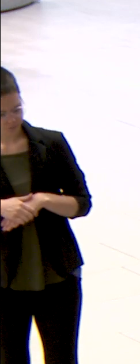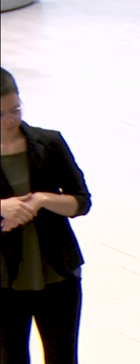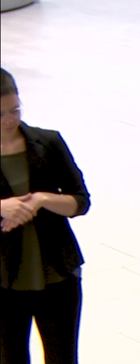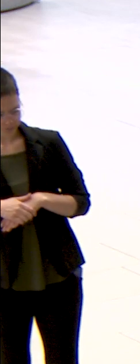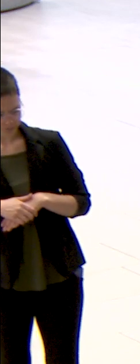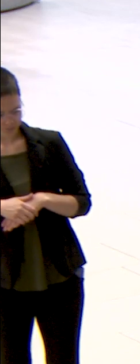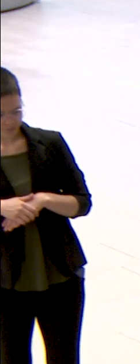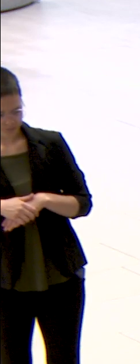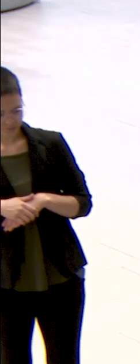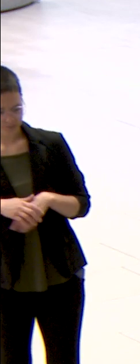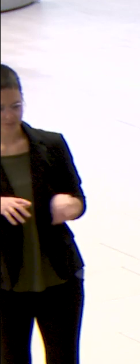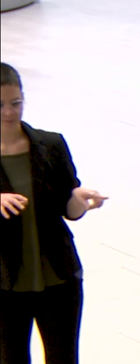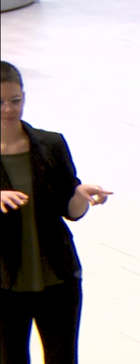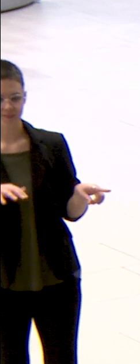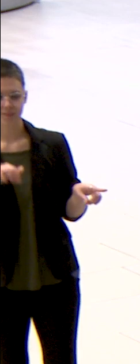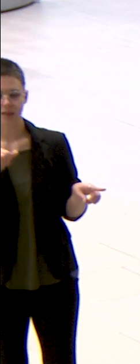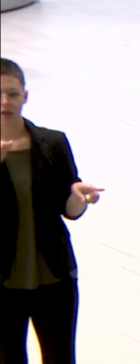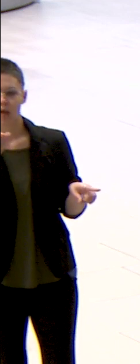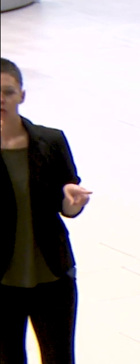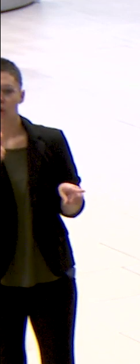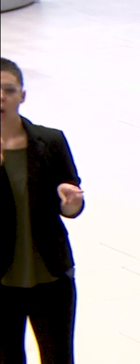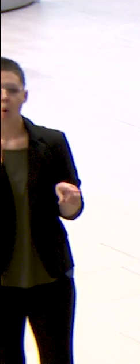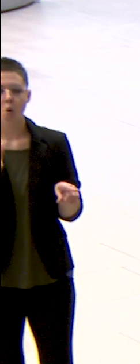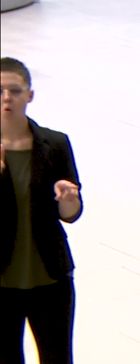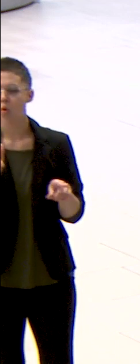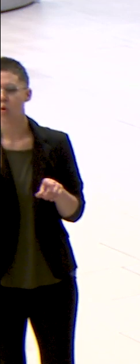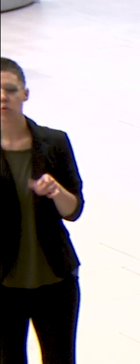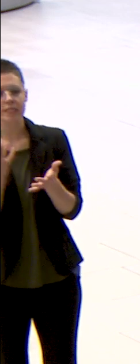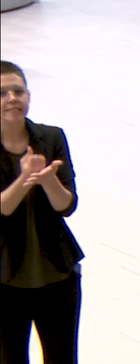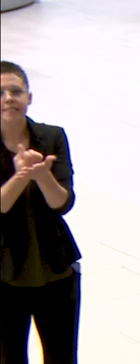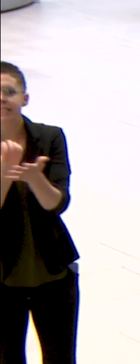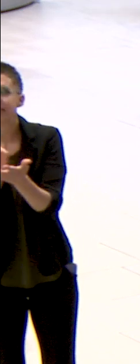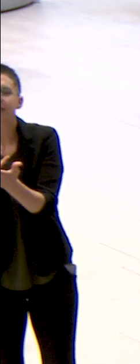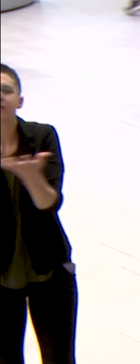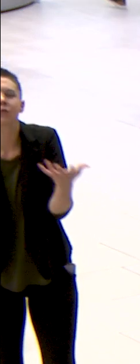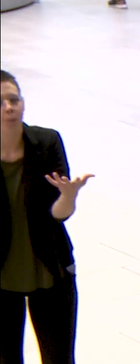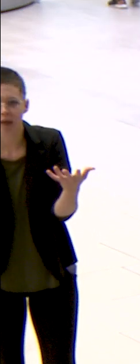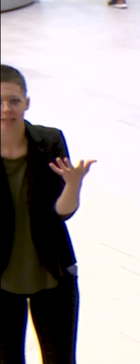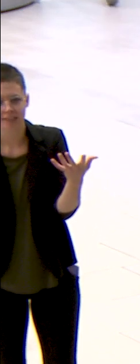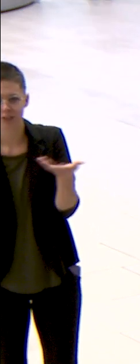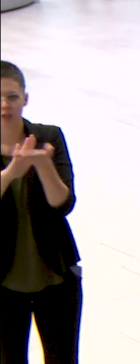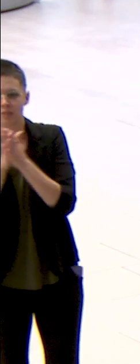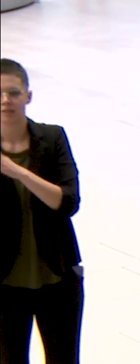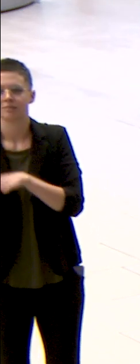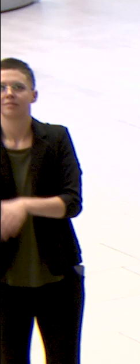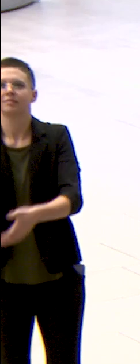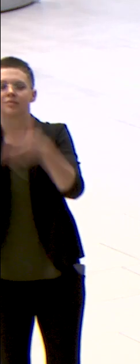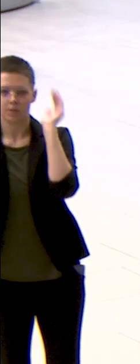Probably stretch yourself too thin. I think it's, and that's a, I know that seems really obvious, but I